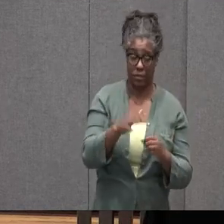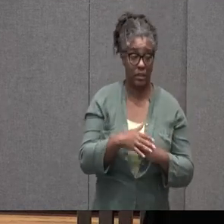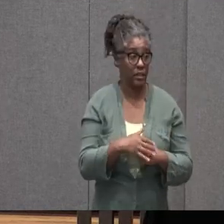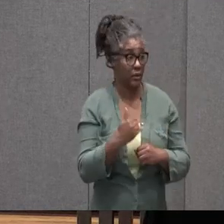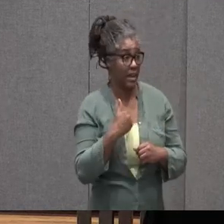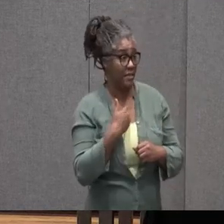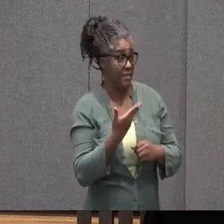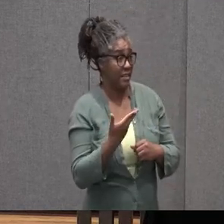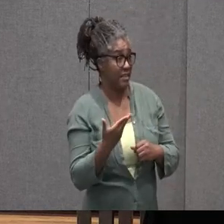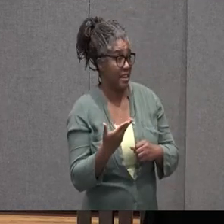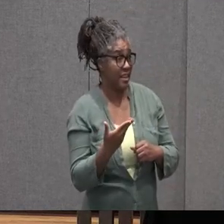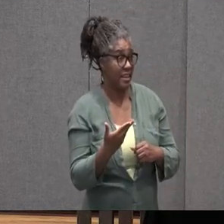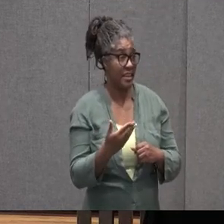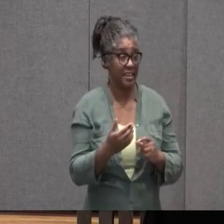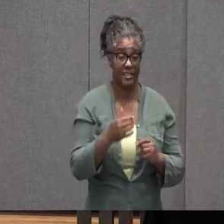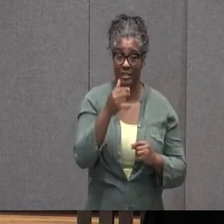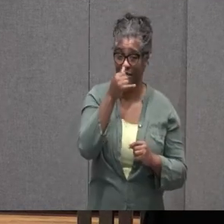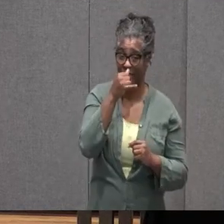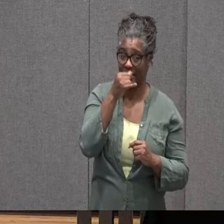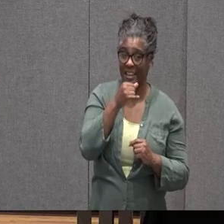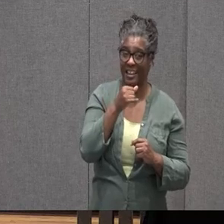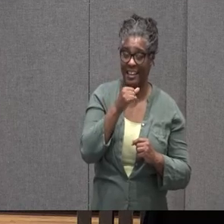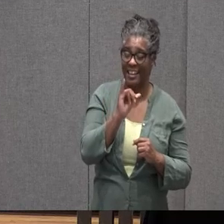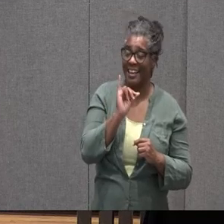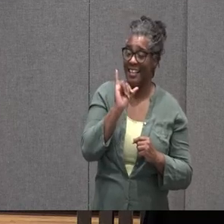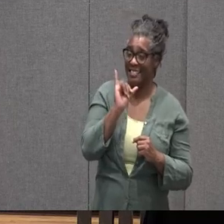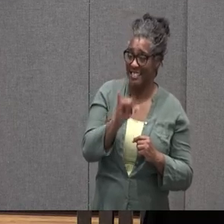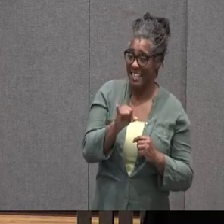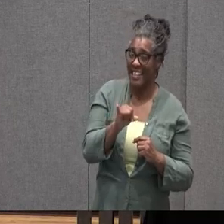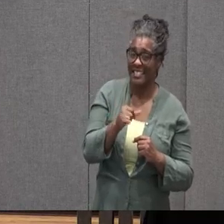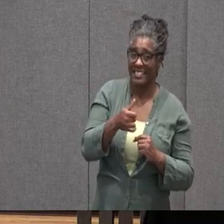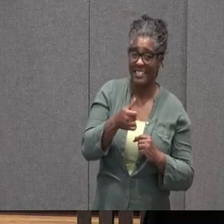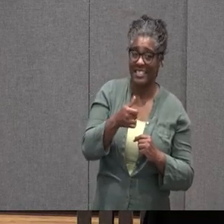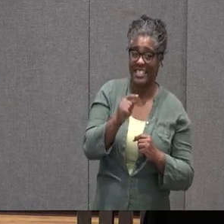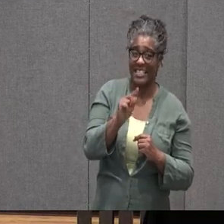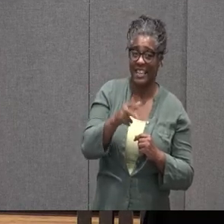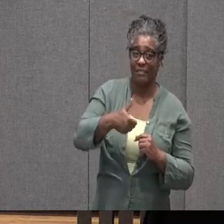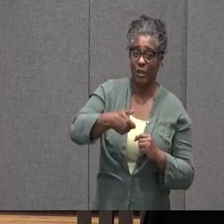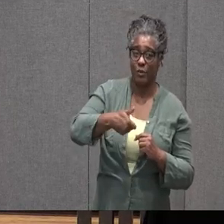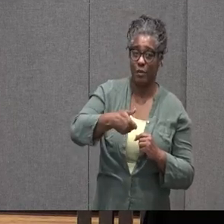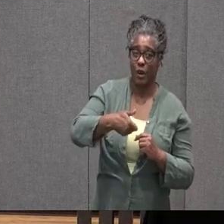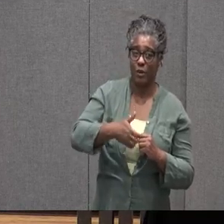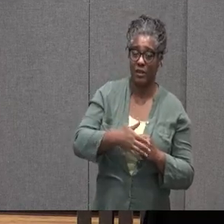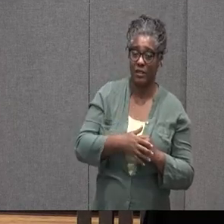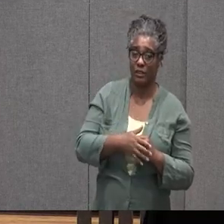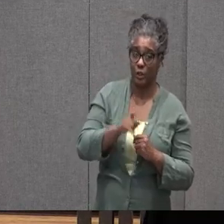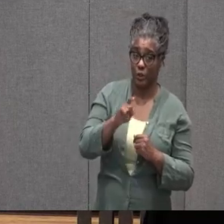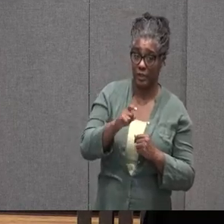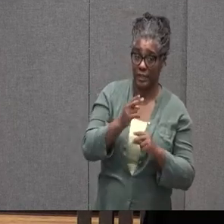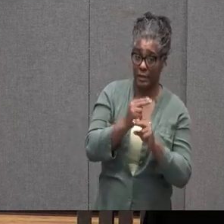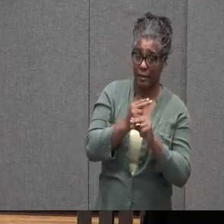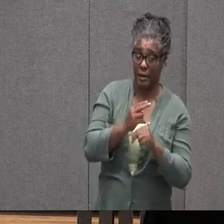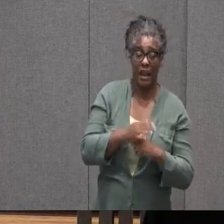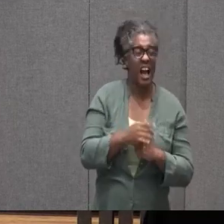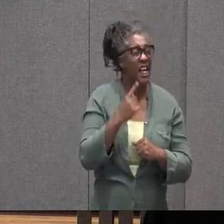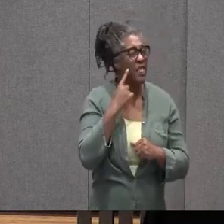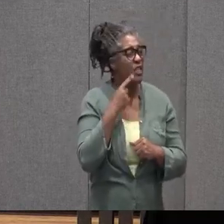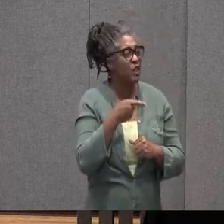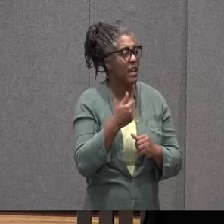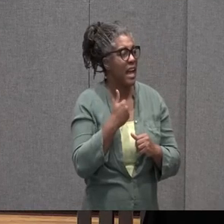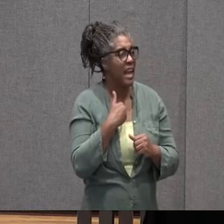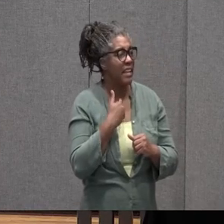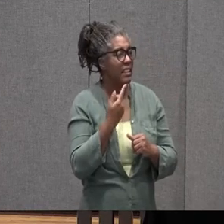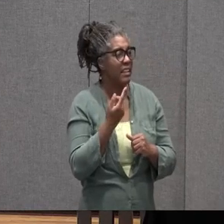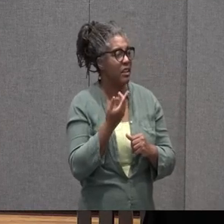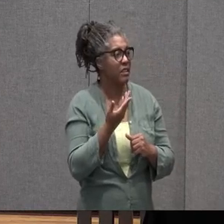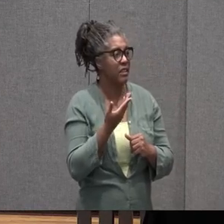This is ridiculous. That's her is TV there like remote. A little... You need a bunny? Well, I thought she had a little thing to go for it.